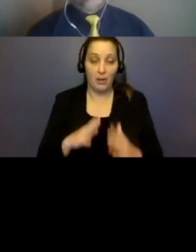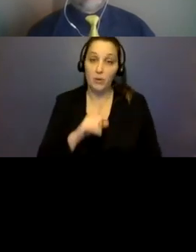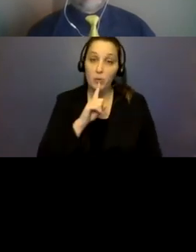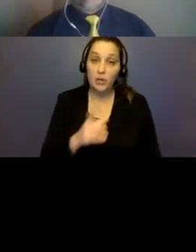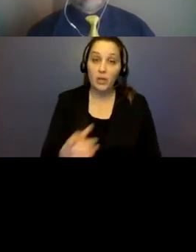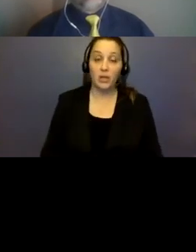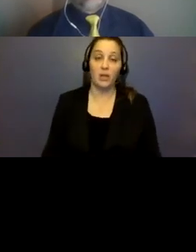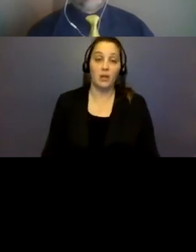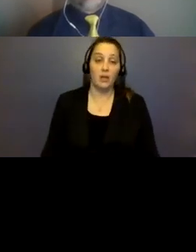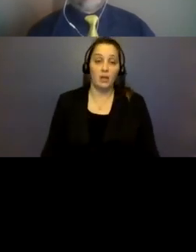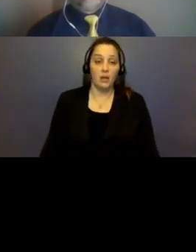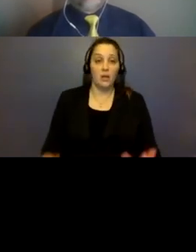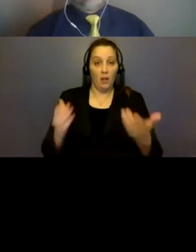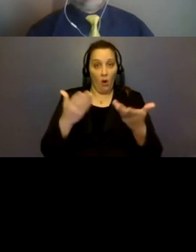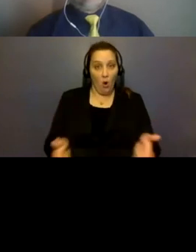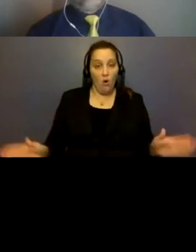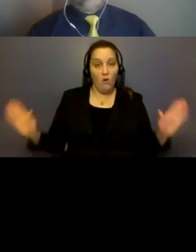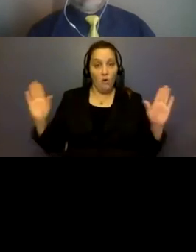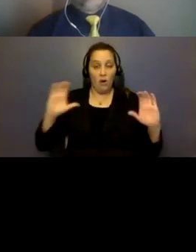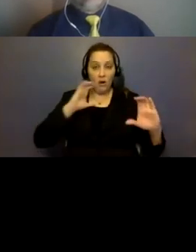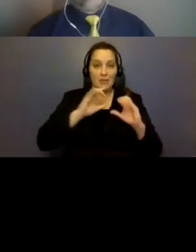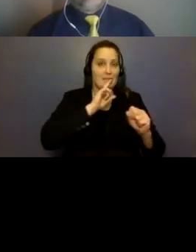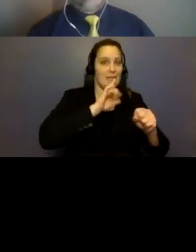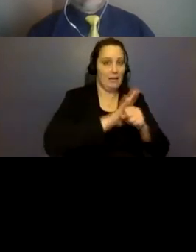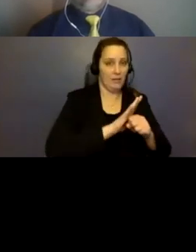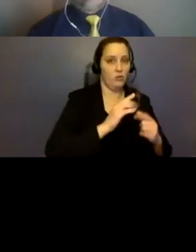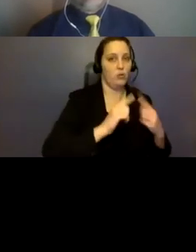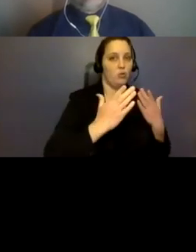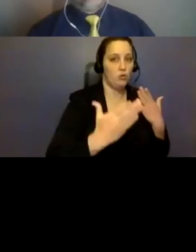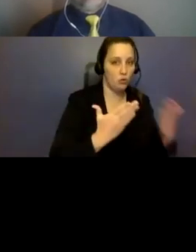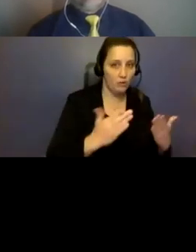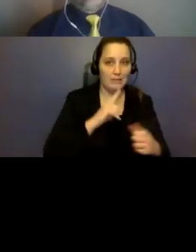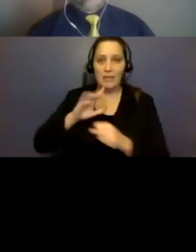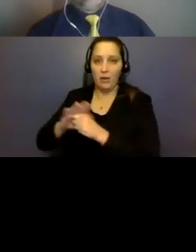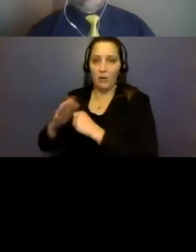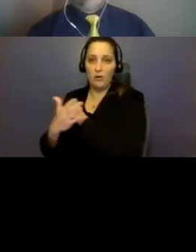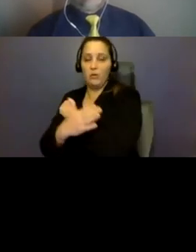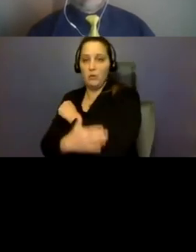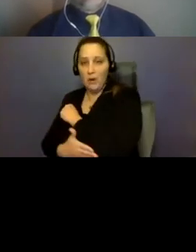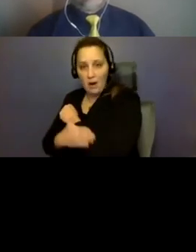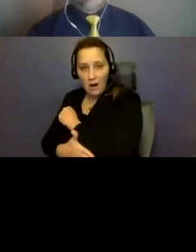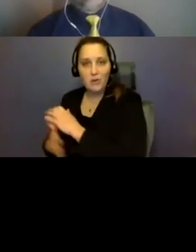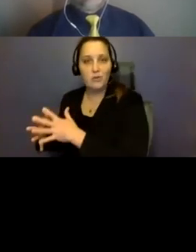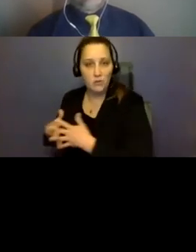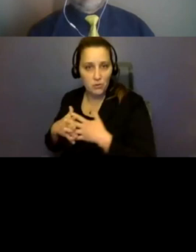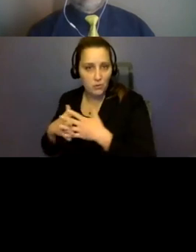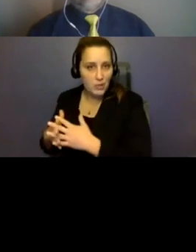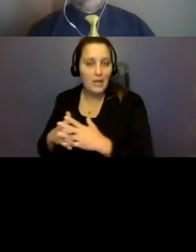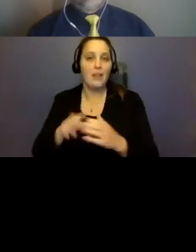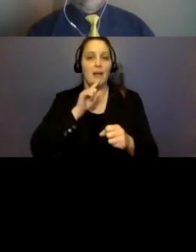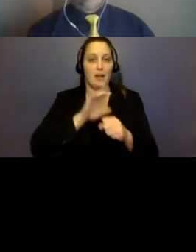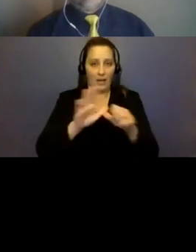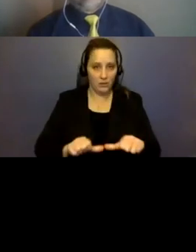greater conversation, the dedication to service, the dedication to country, the dedication to moving forward,